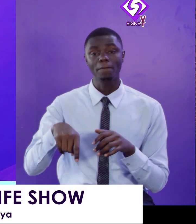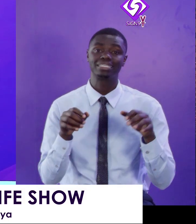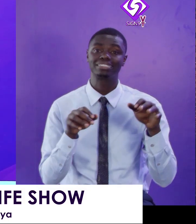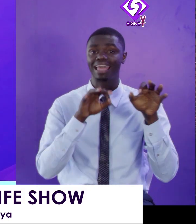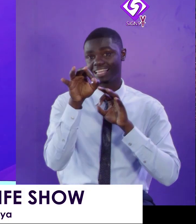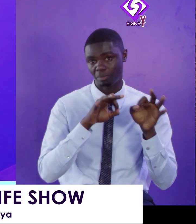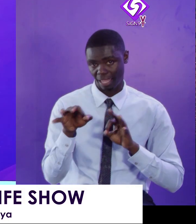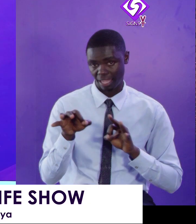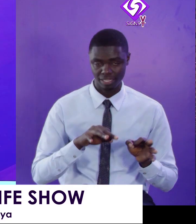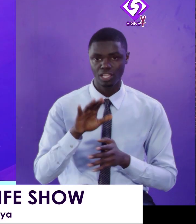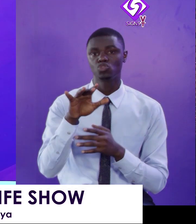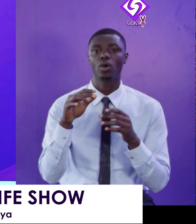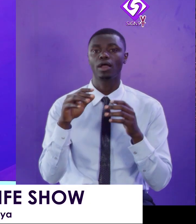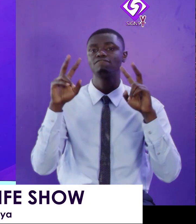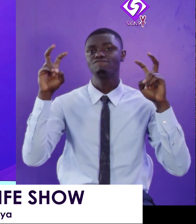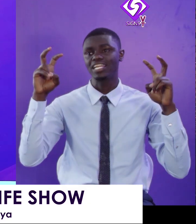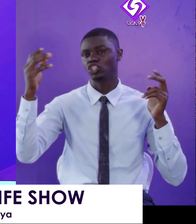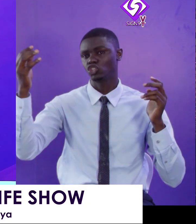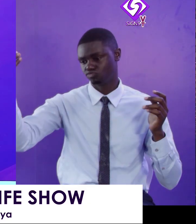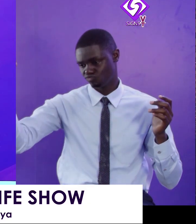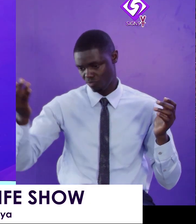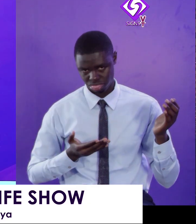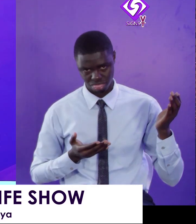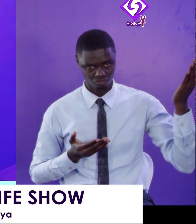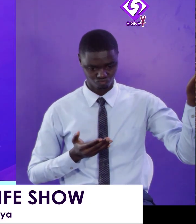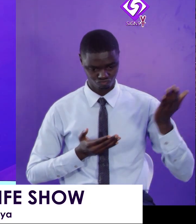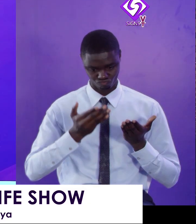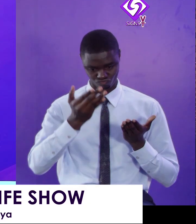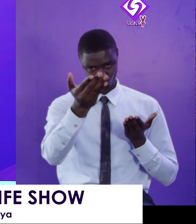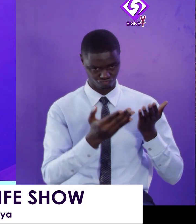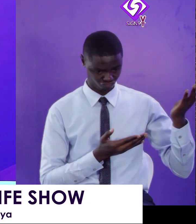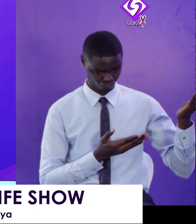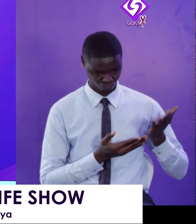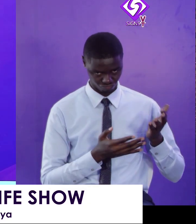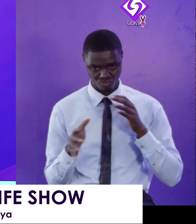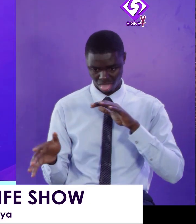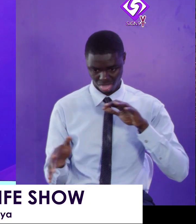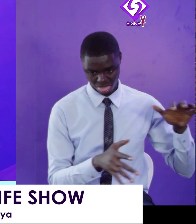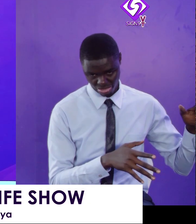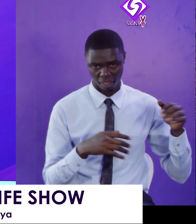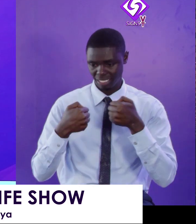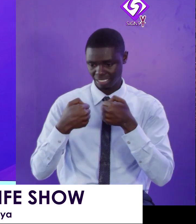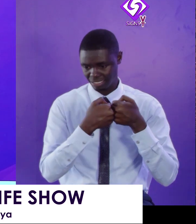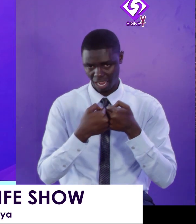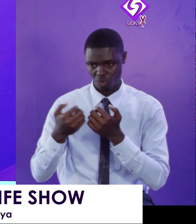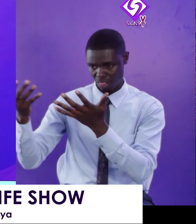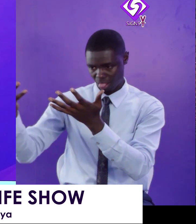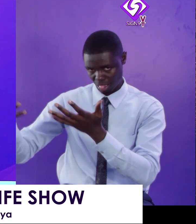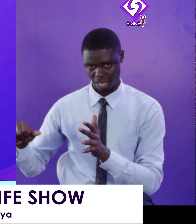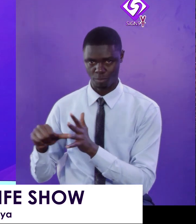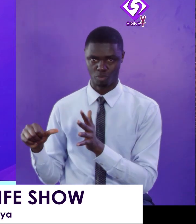your financial strains, your financial problems, and your financial struggles, because in our journey